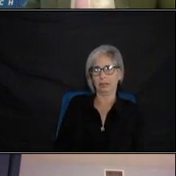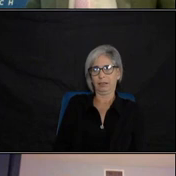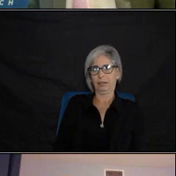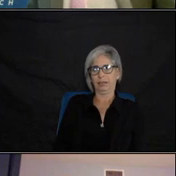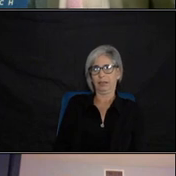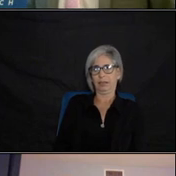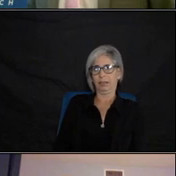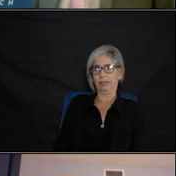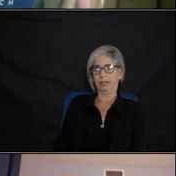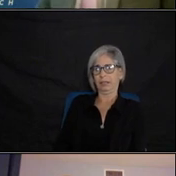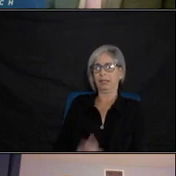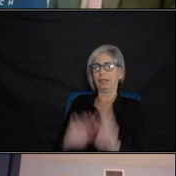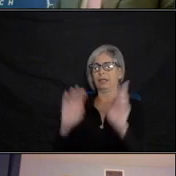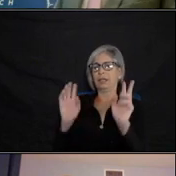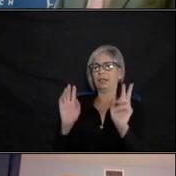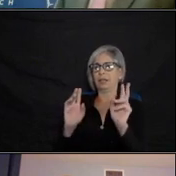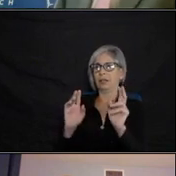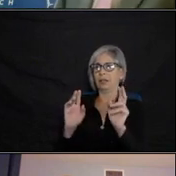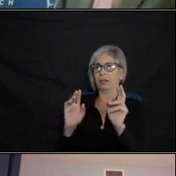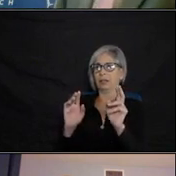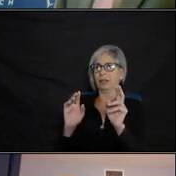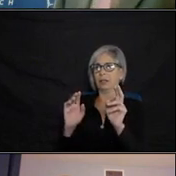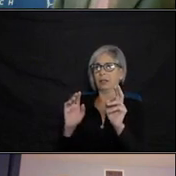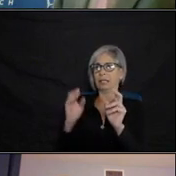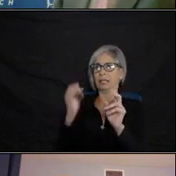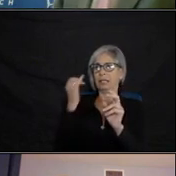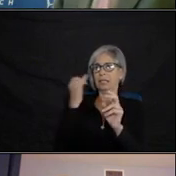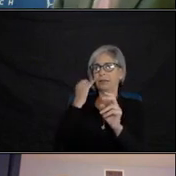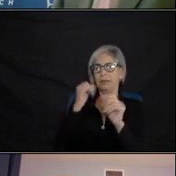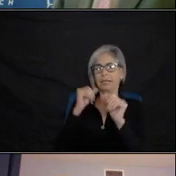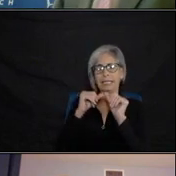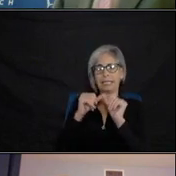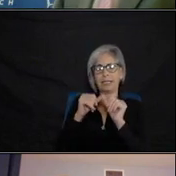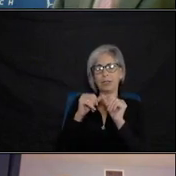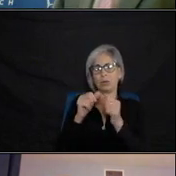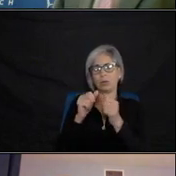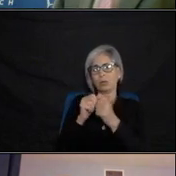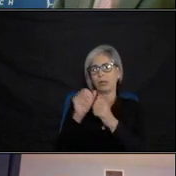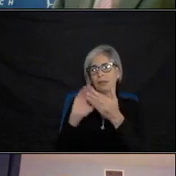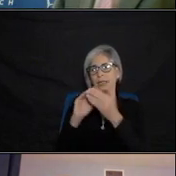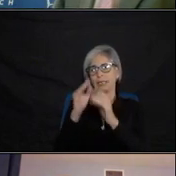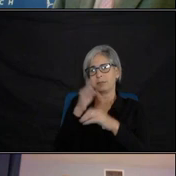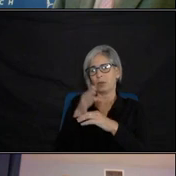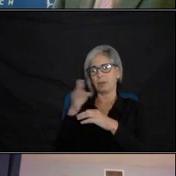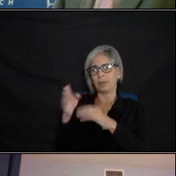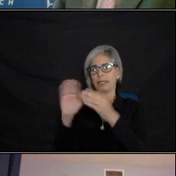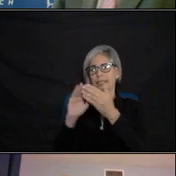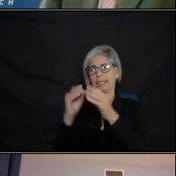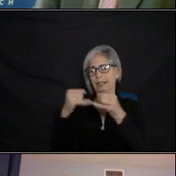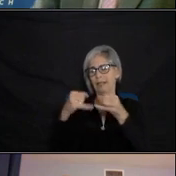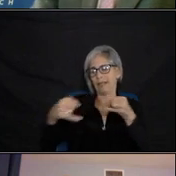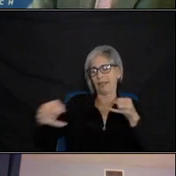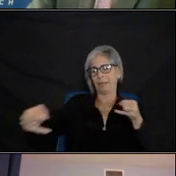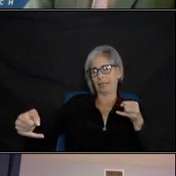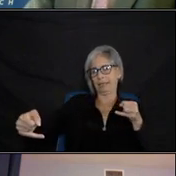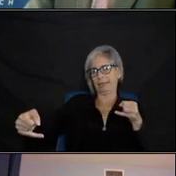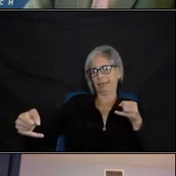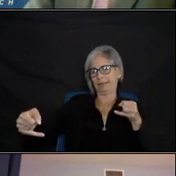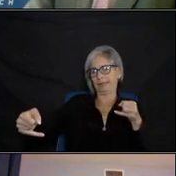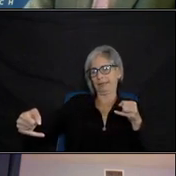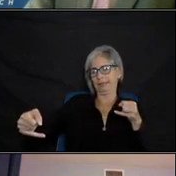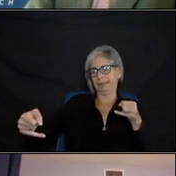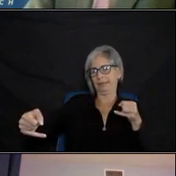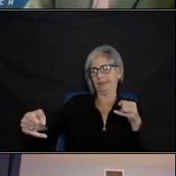It would only be subject to annexation when it is contiguous with the city of Boynton Beach city limits.